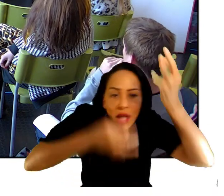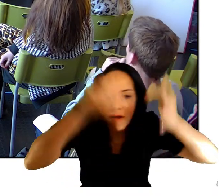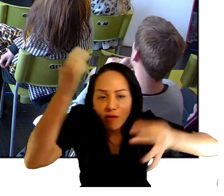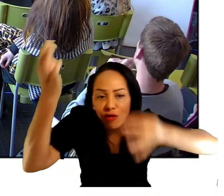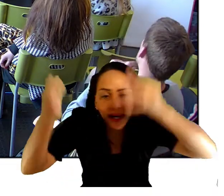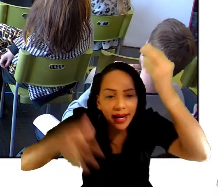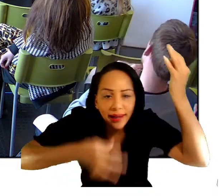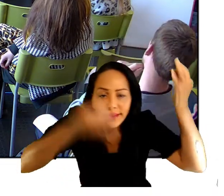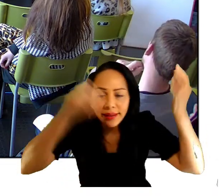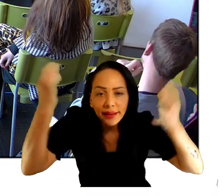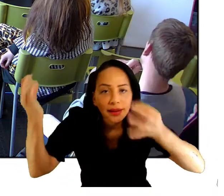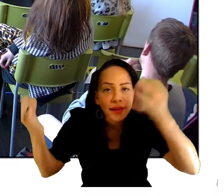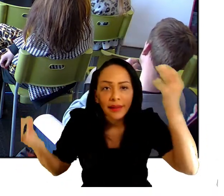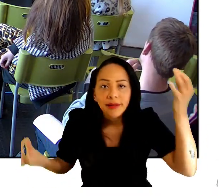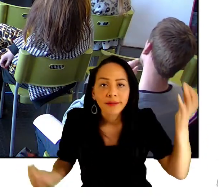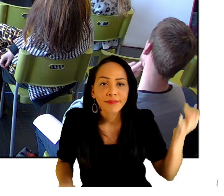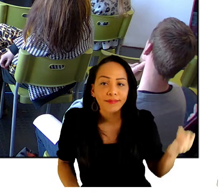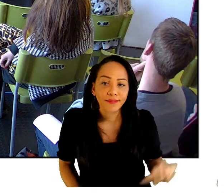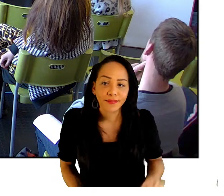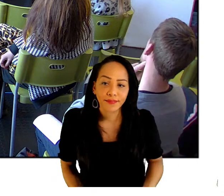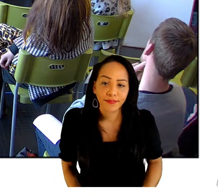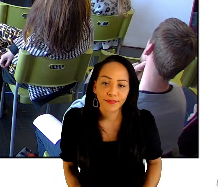Yeah, and you know, and